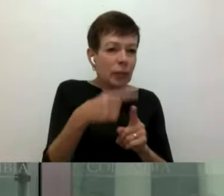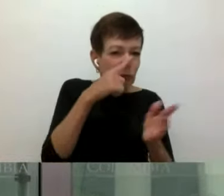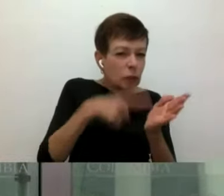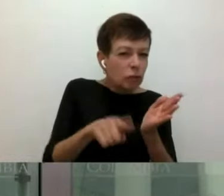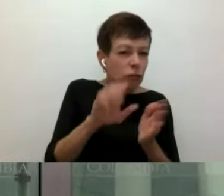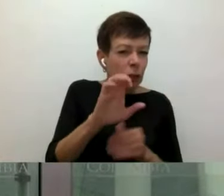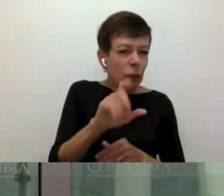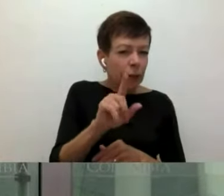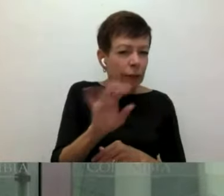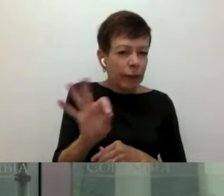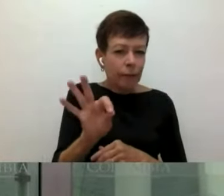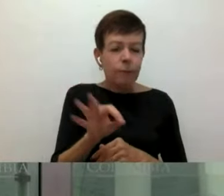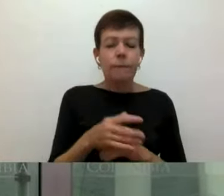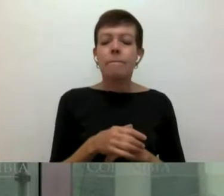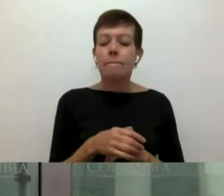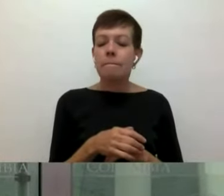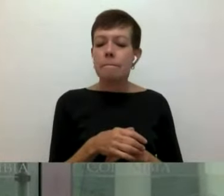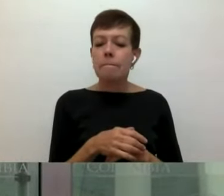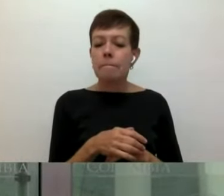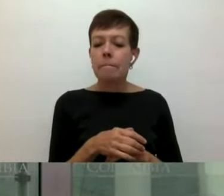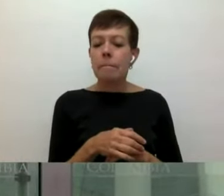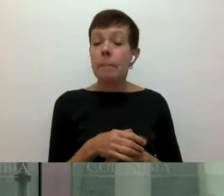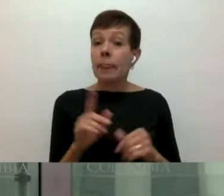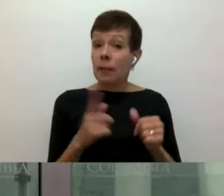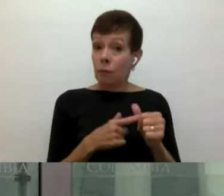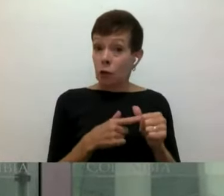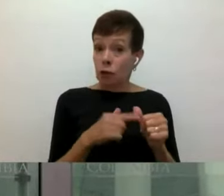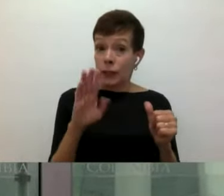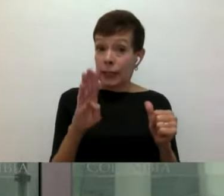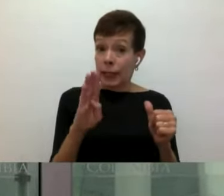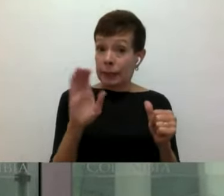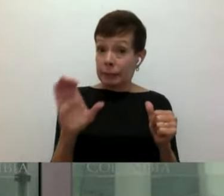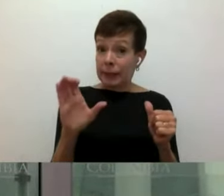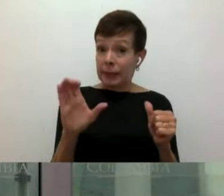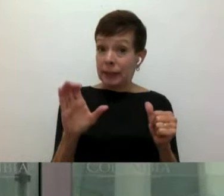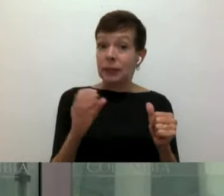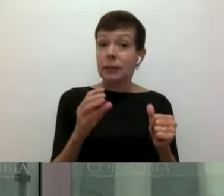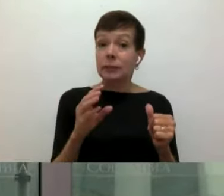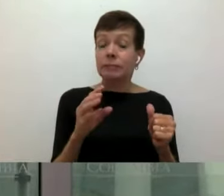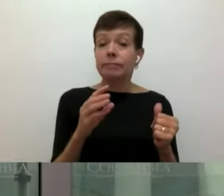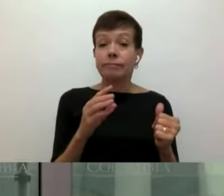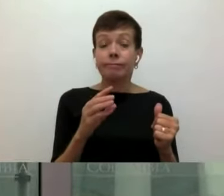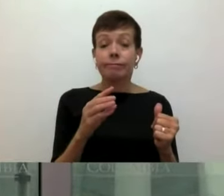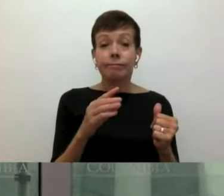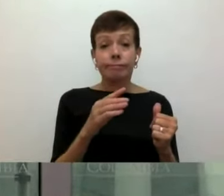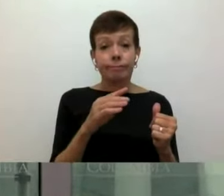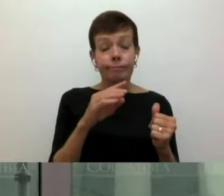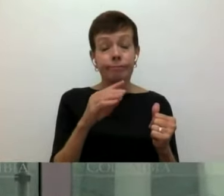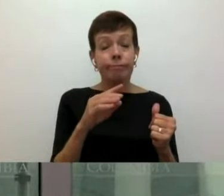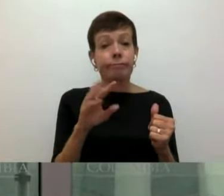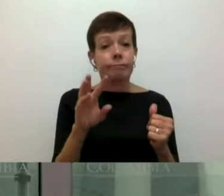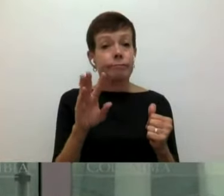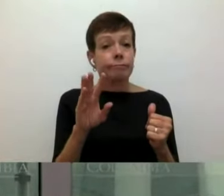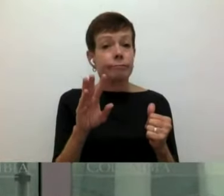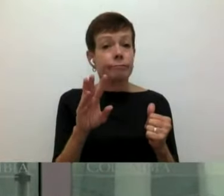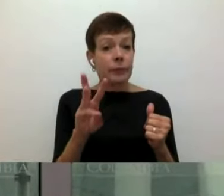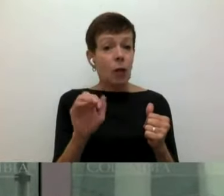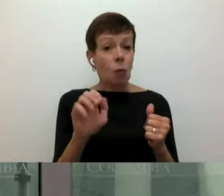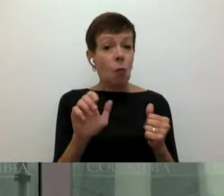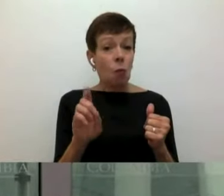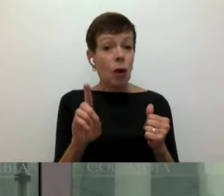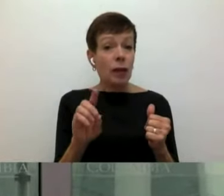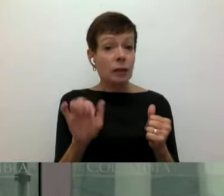to see if he has anything to add, and we'll also check in with Cliff Chapman on it as well. First off, BC Wildfire Service does